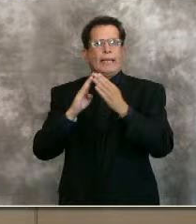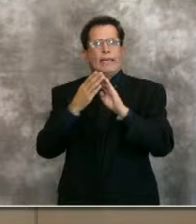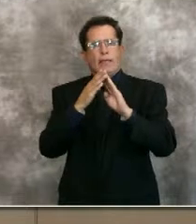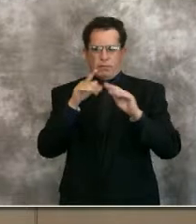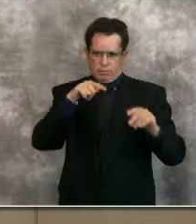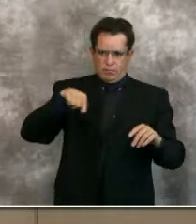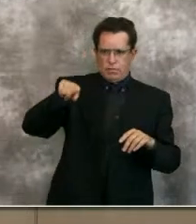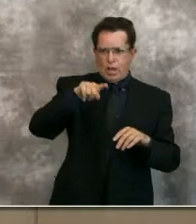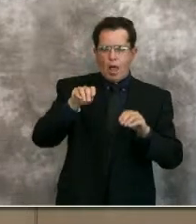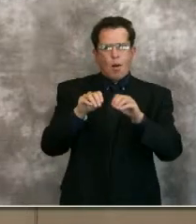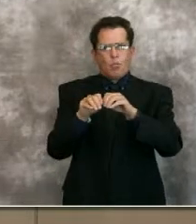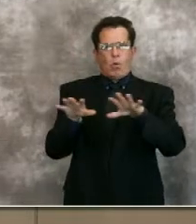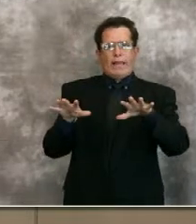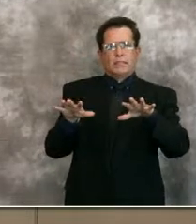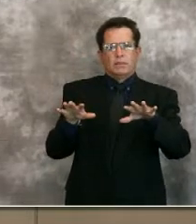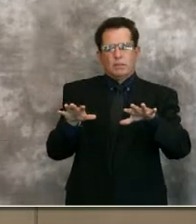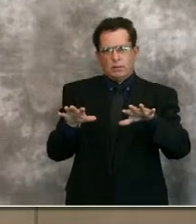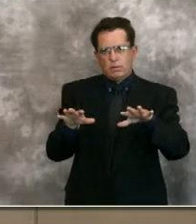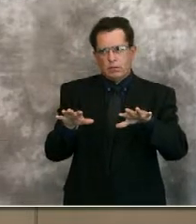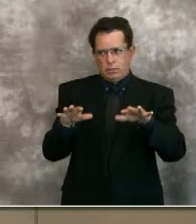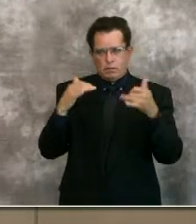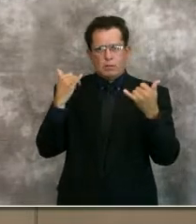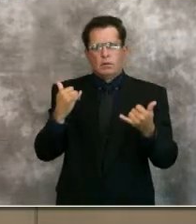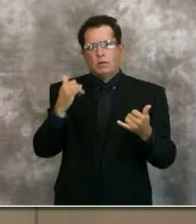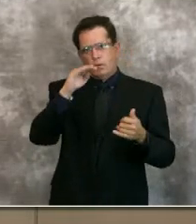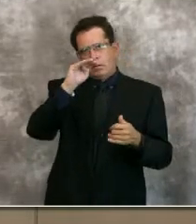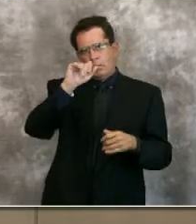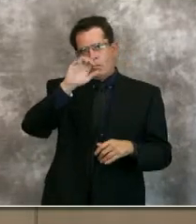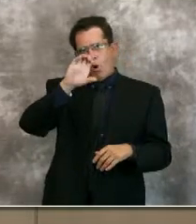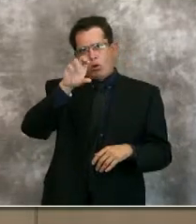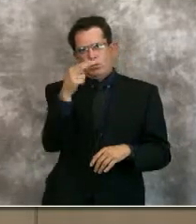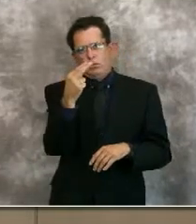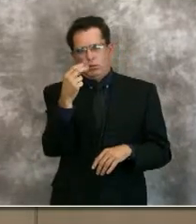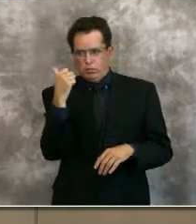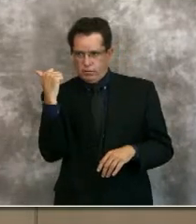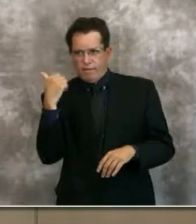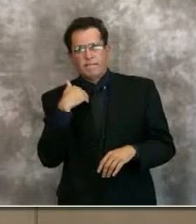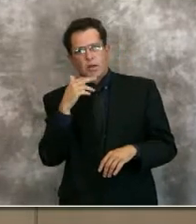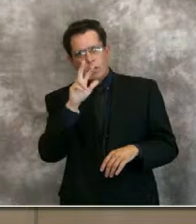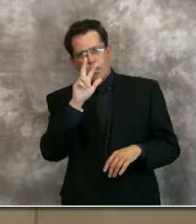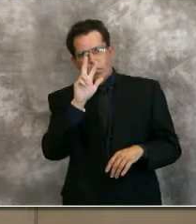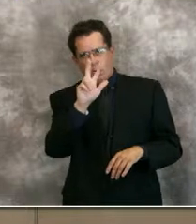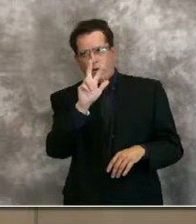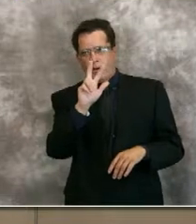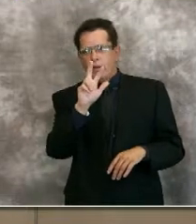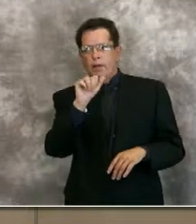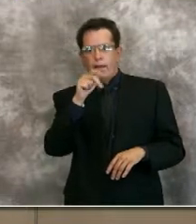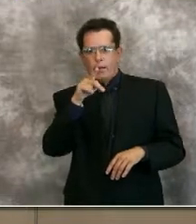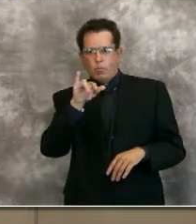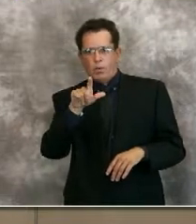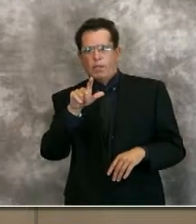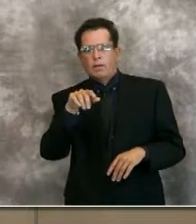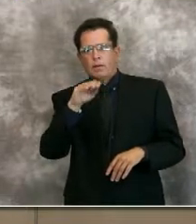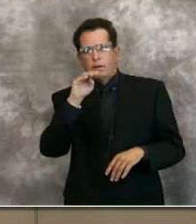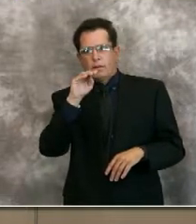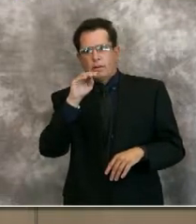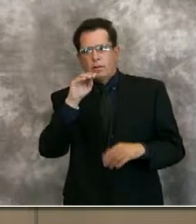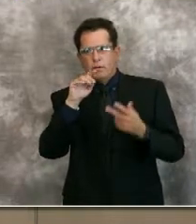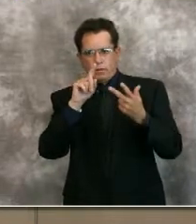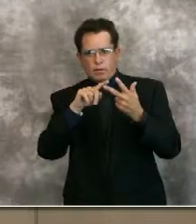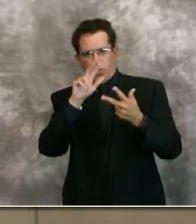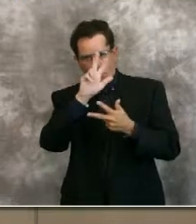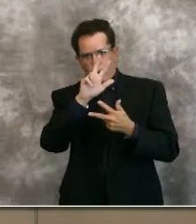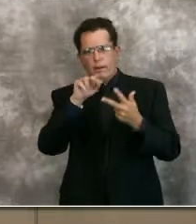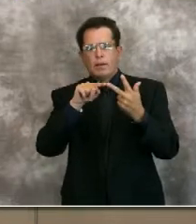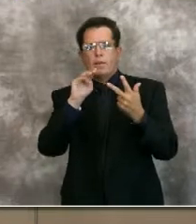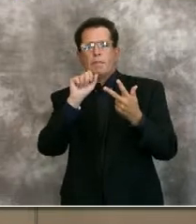Actually, here we have March, there were 3, April 16, May 8,